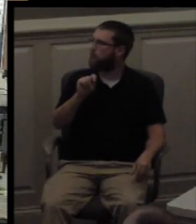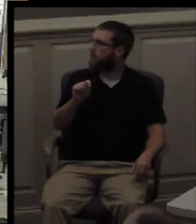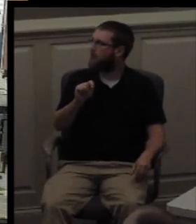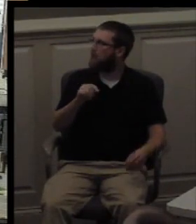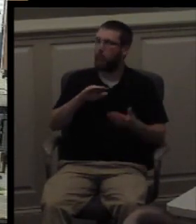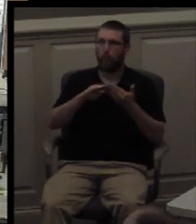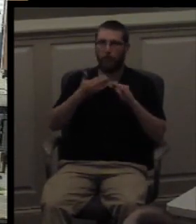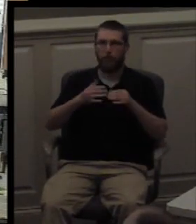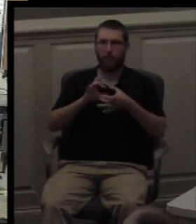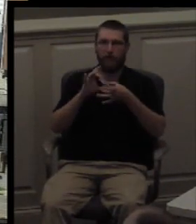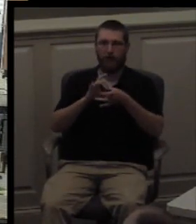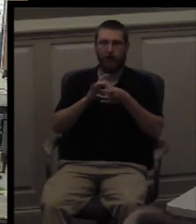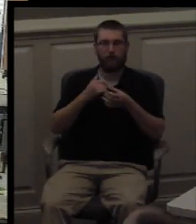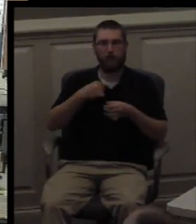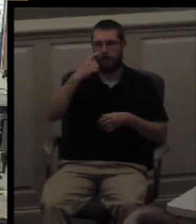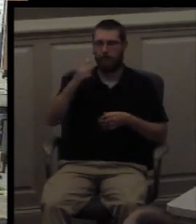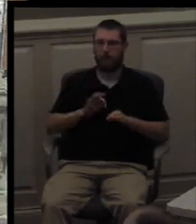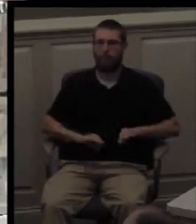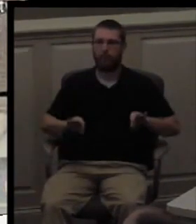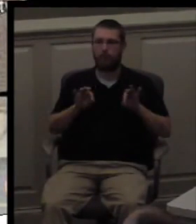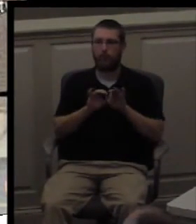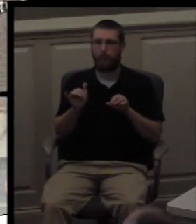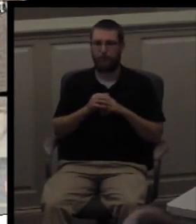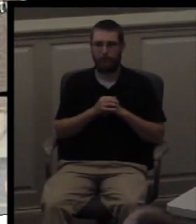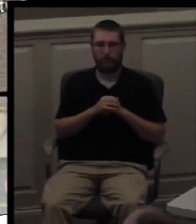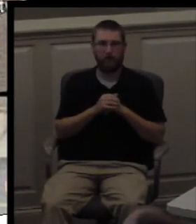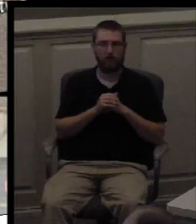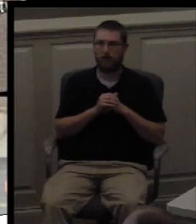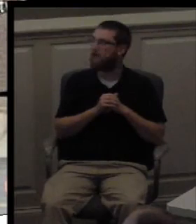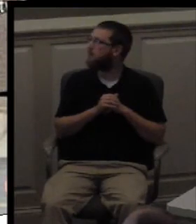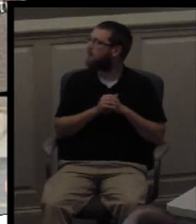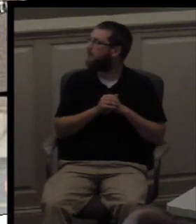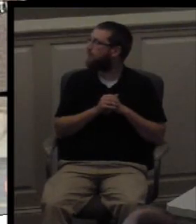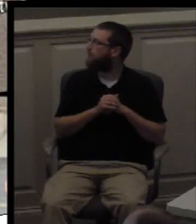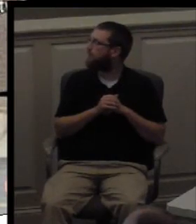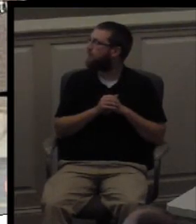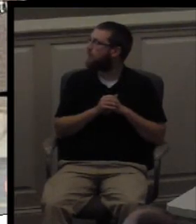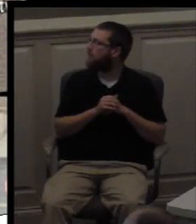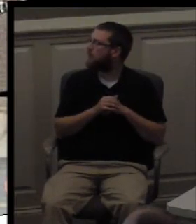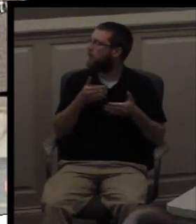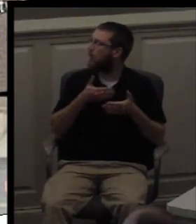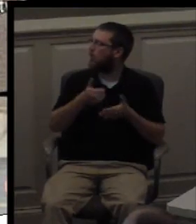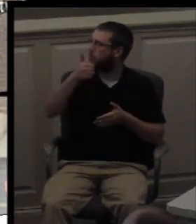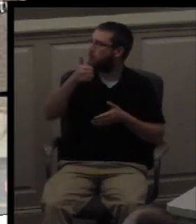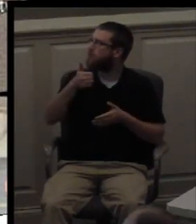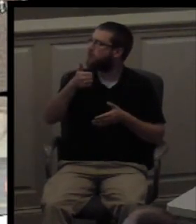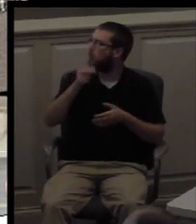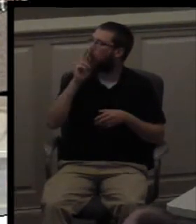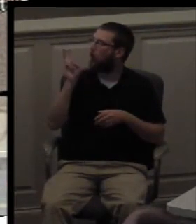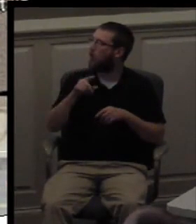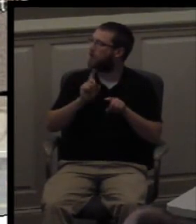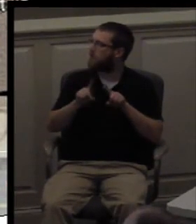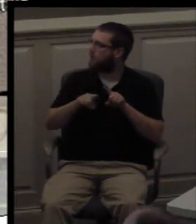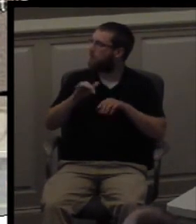community connection, which I thought was very important. So to zoom in on the site, we looked at different arrangements